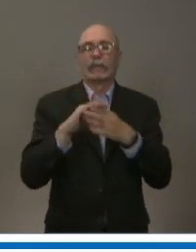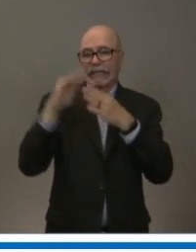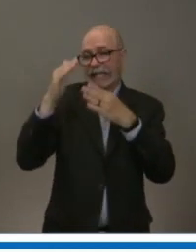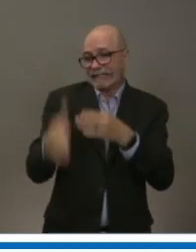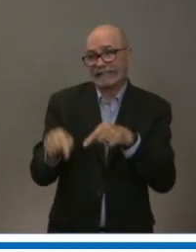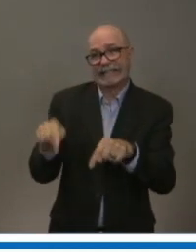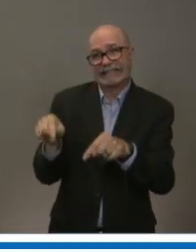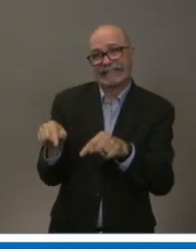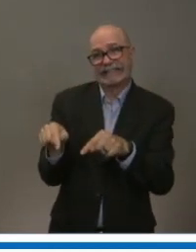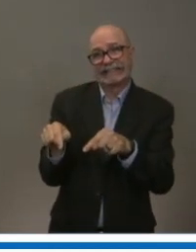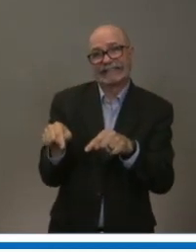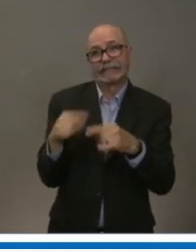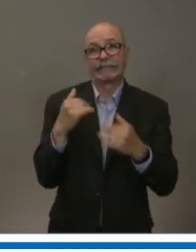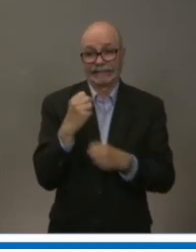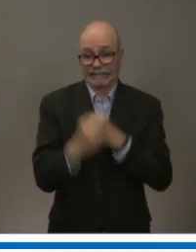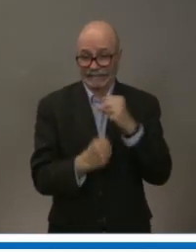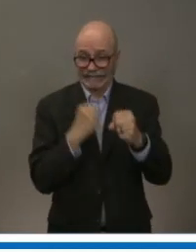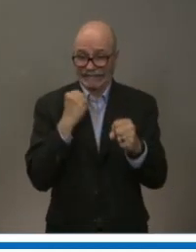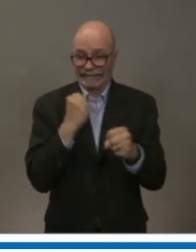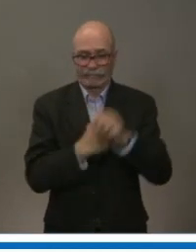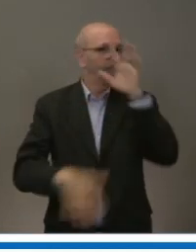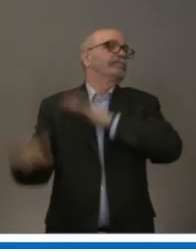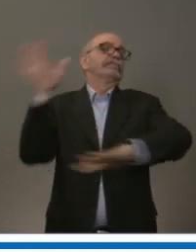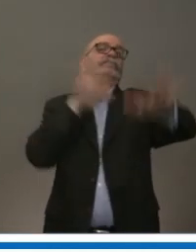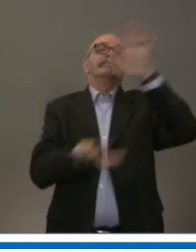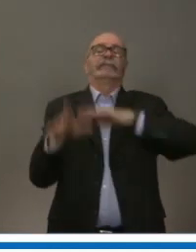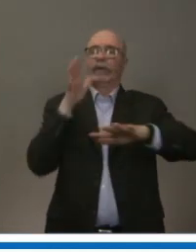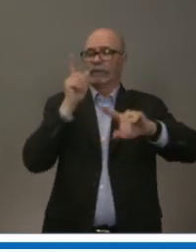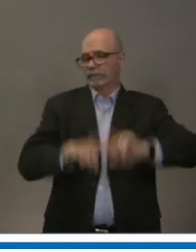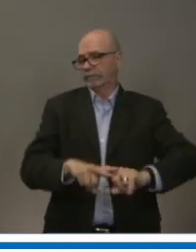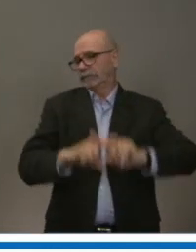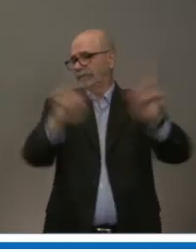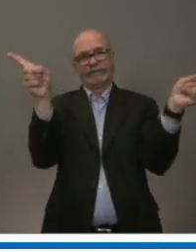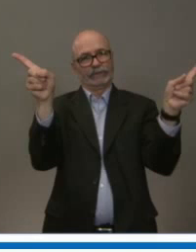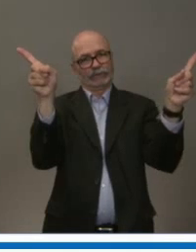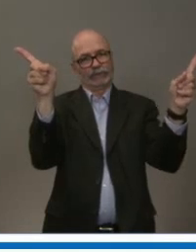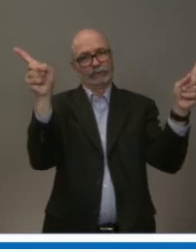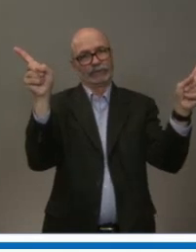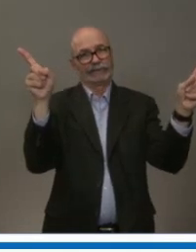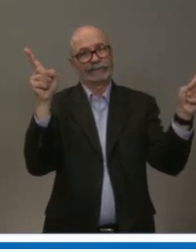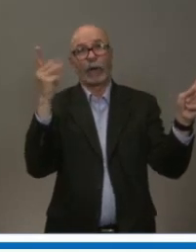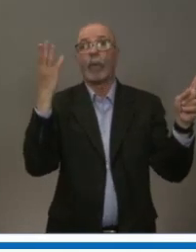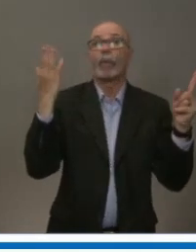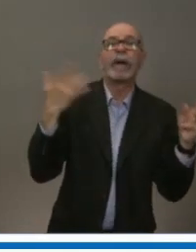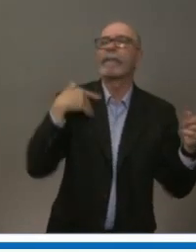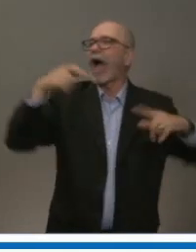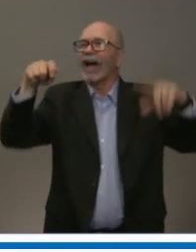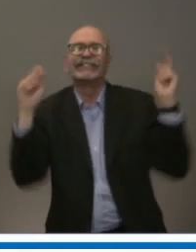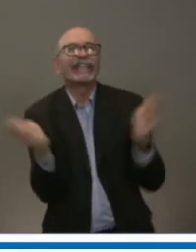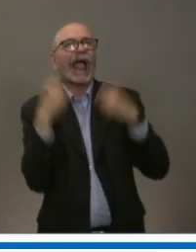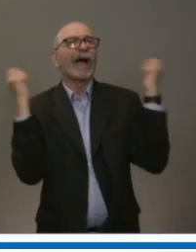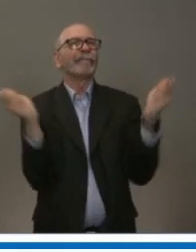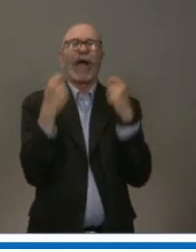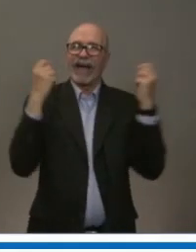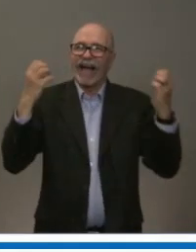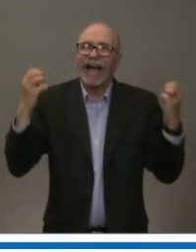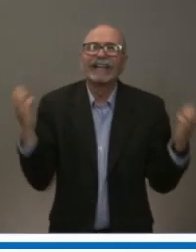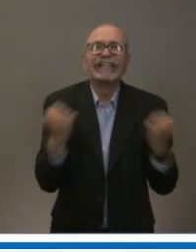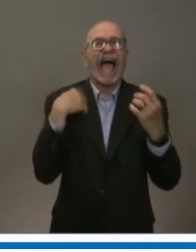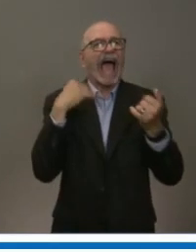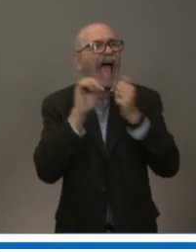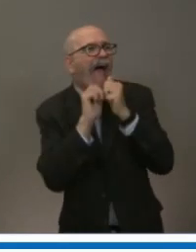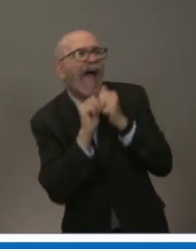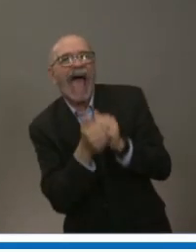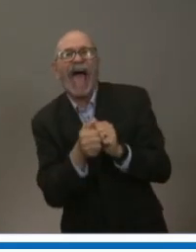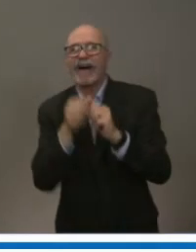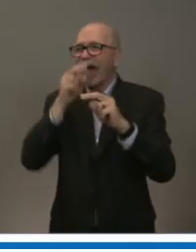I acknowledge that, and it's going to present some different challenges on how we celebrate the Easter weekend, and 4 days for families